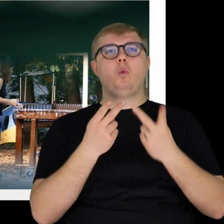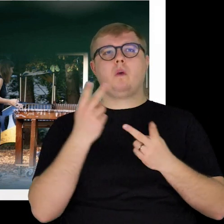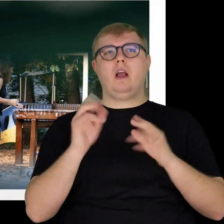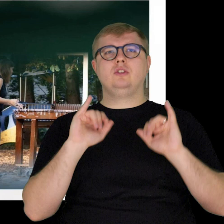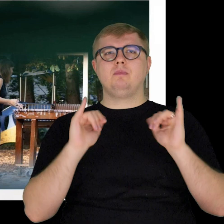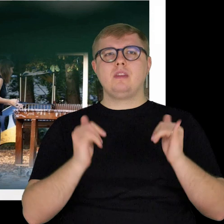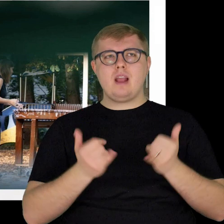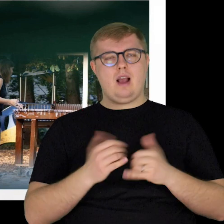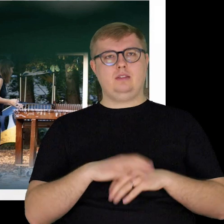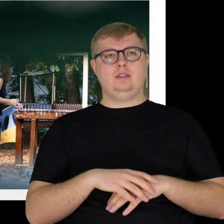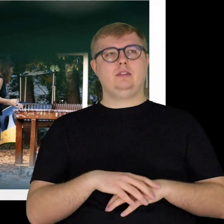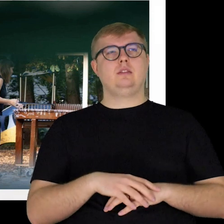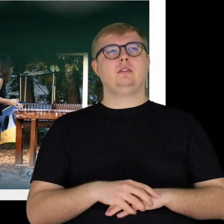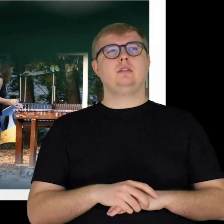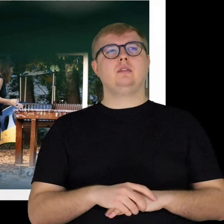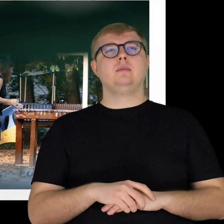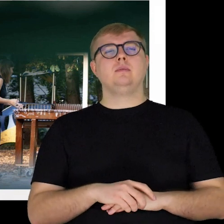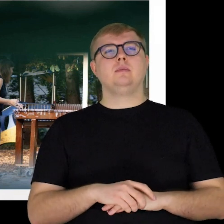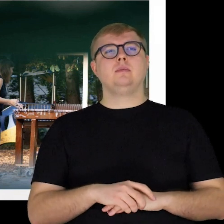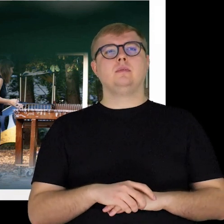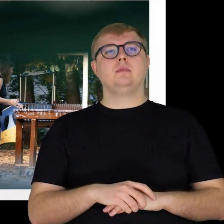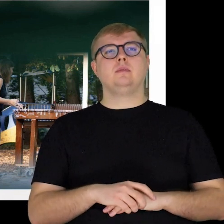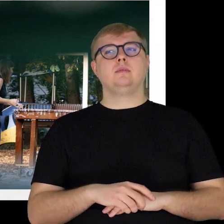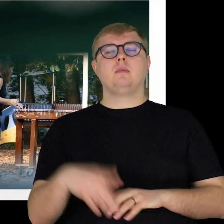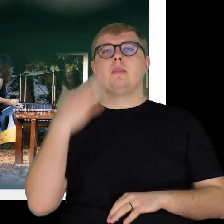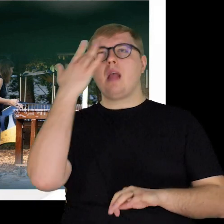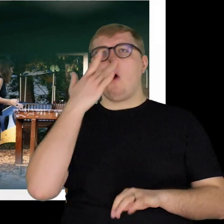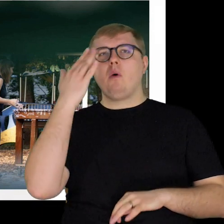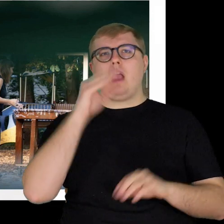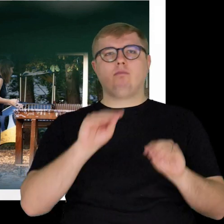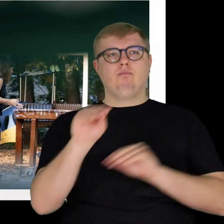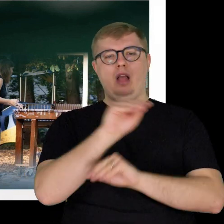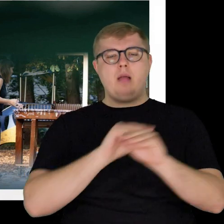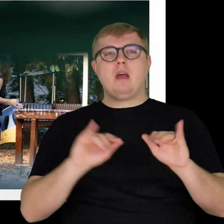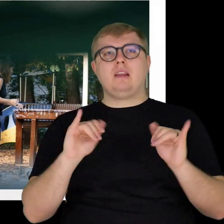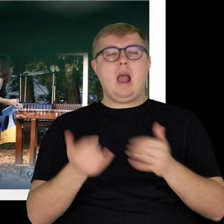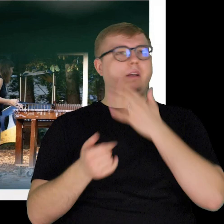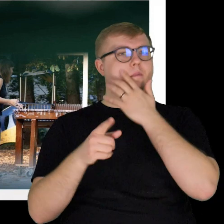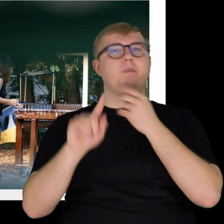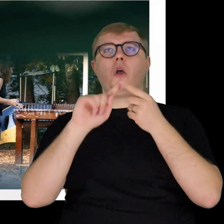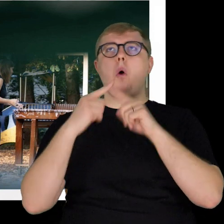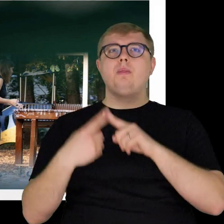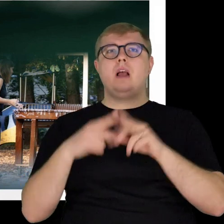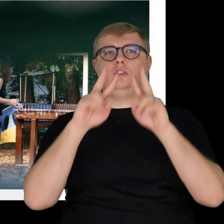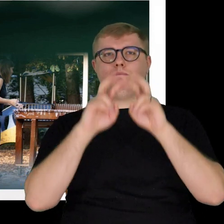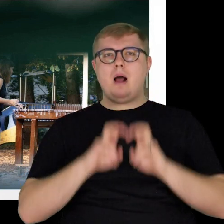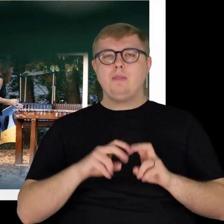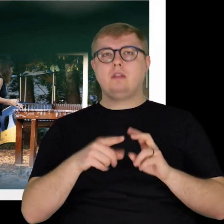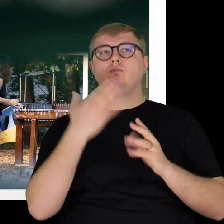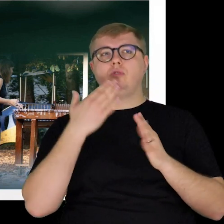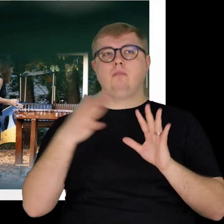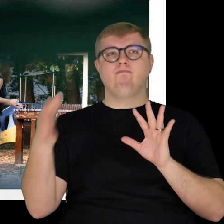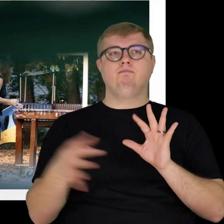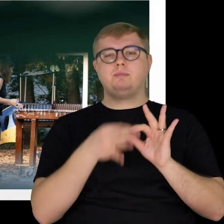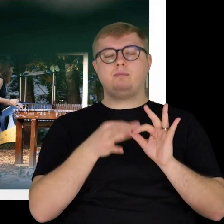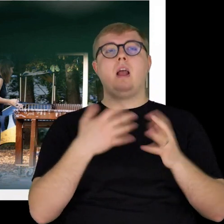theory. That's basically the context of research that brought us together with the